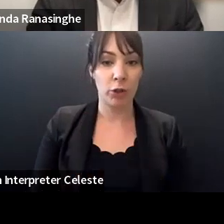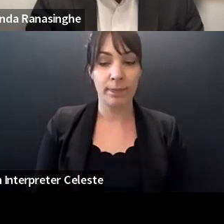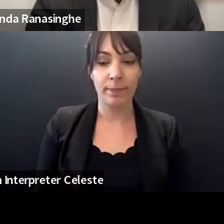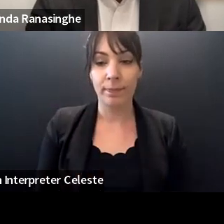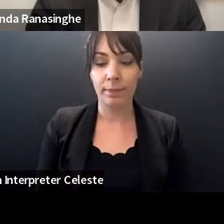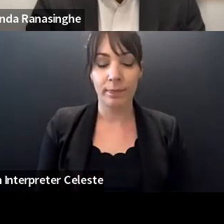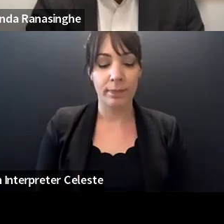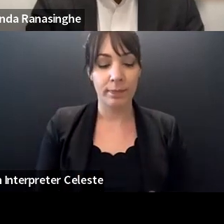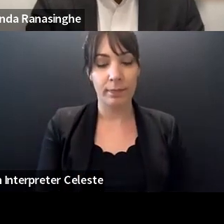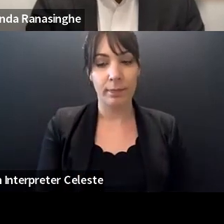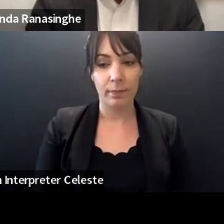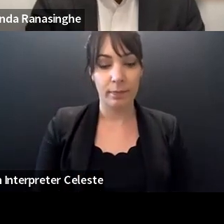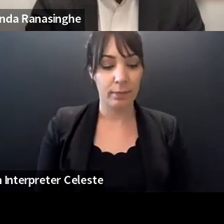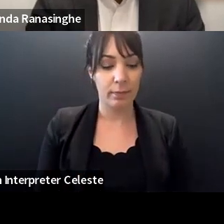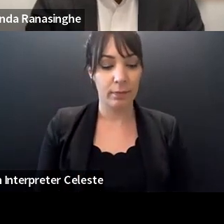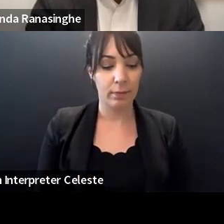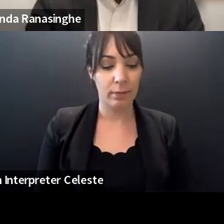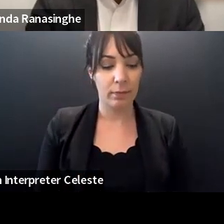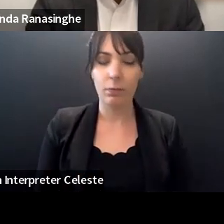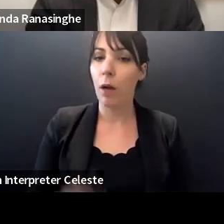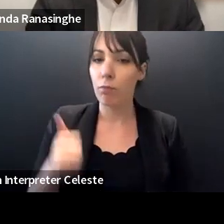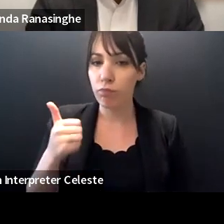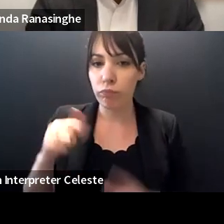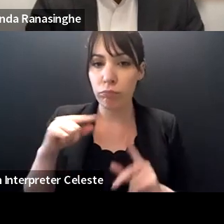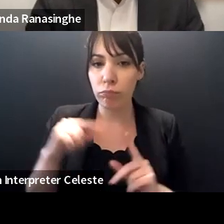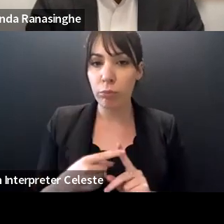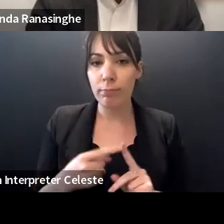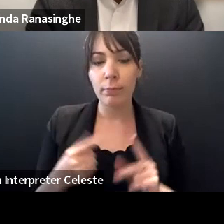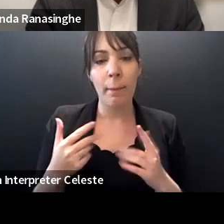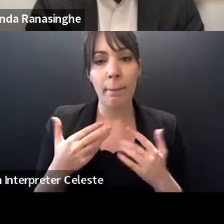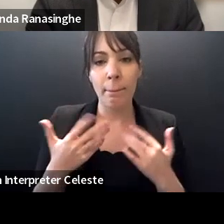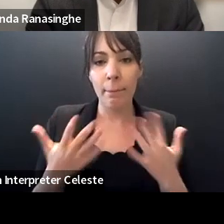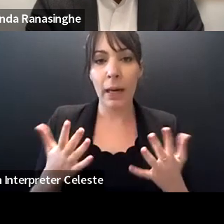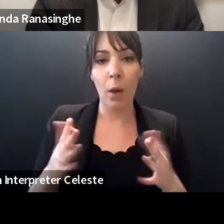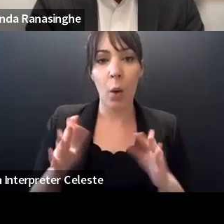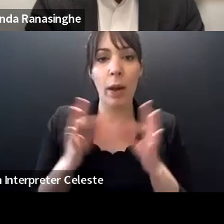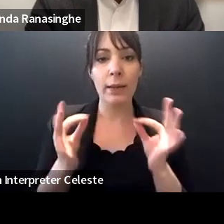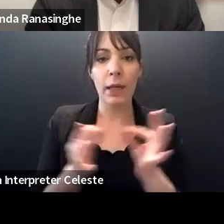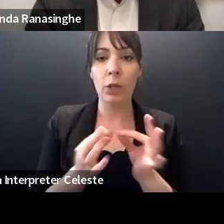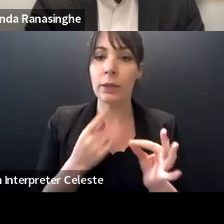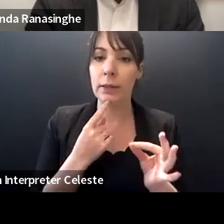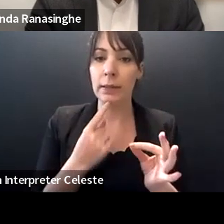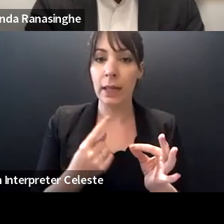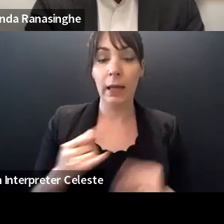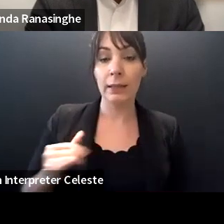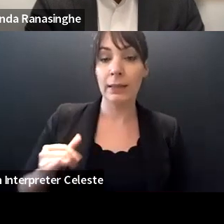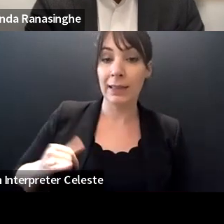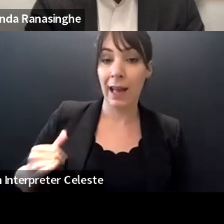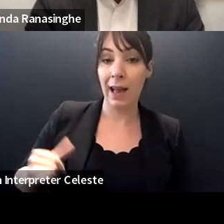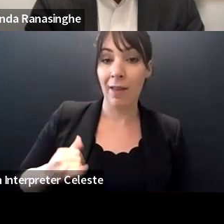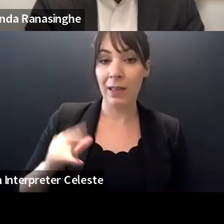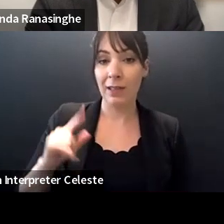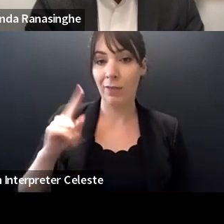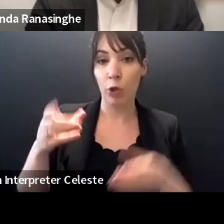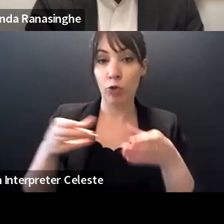What a wonderful point you make. In fact, many organisations will often say your staff are your first customers. So I think that's a very important point